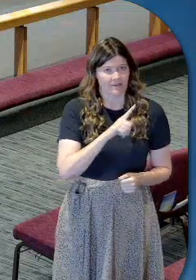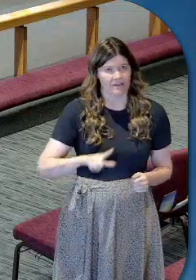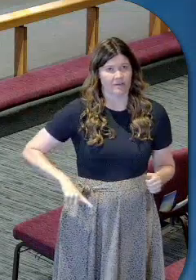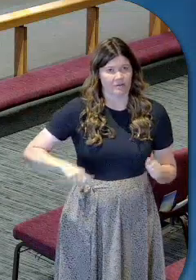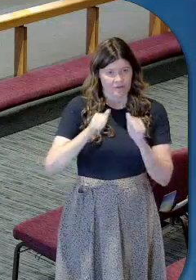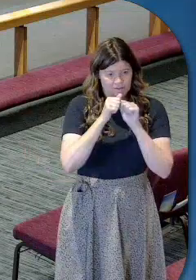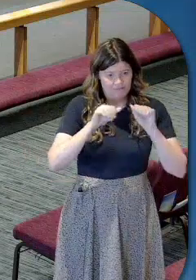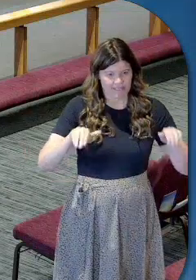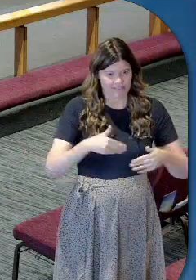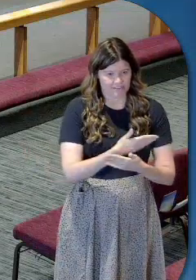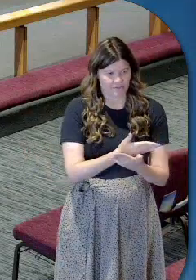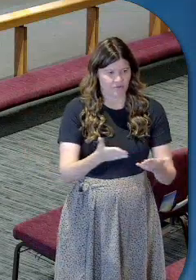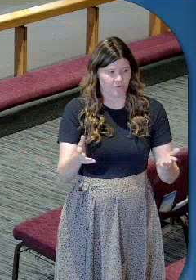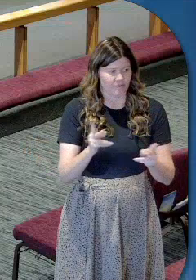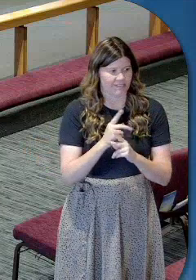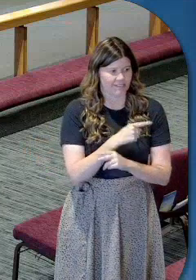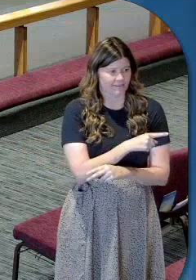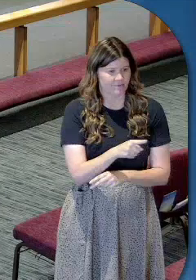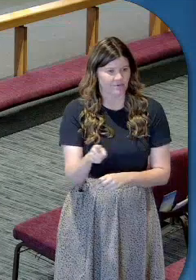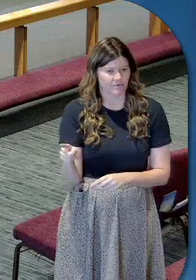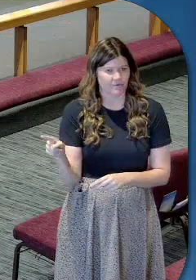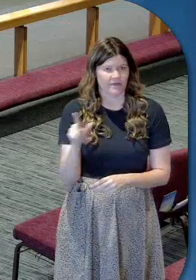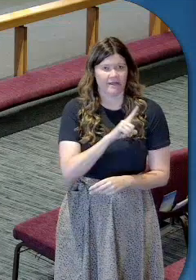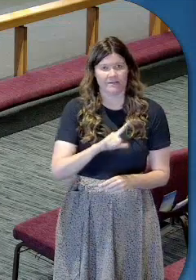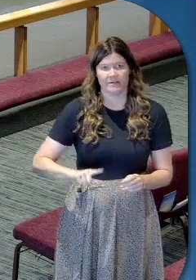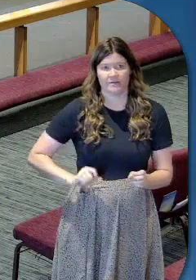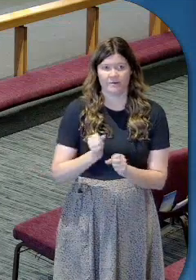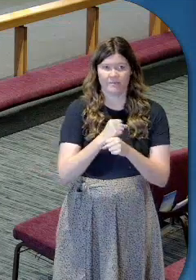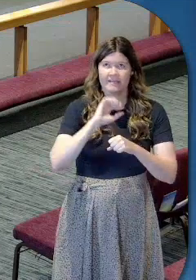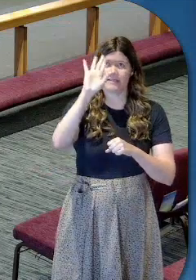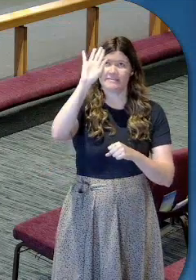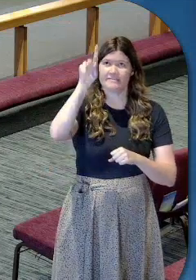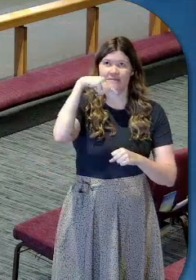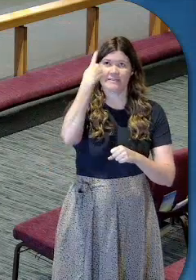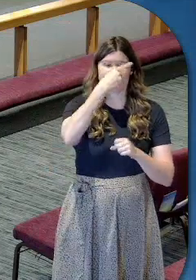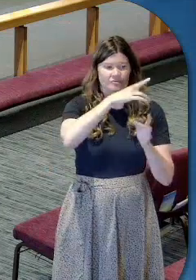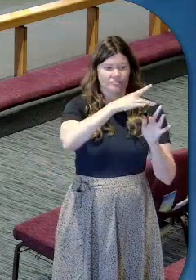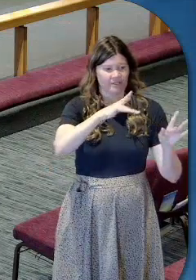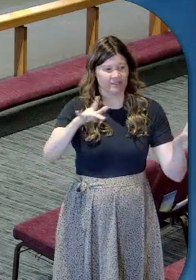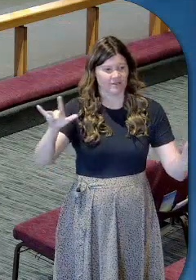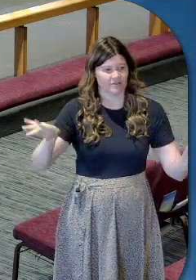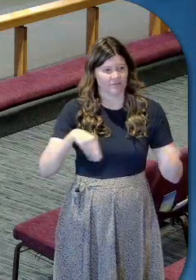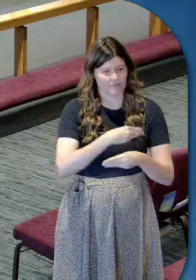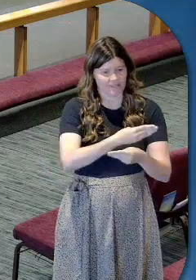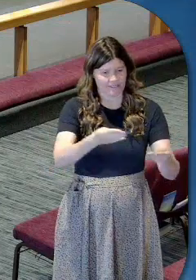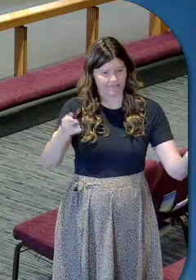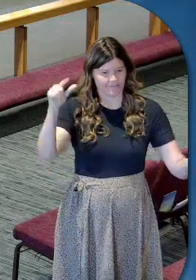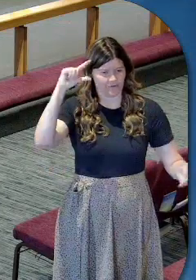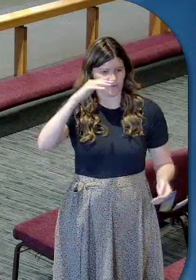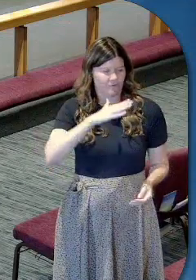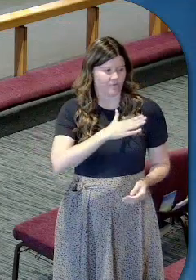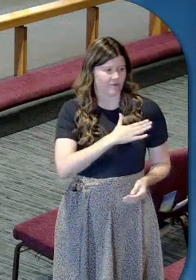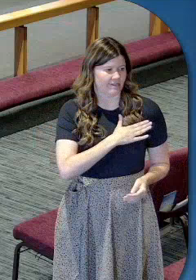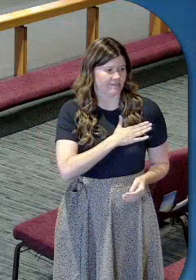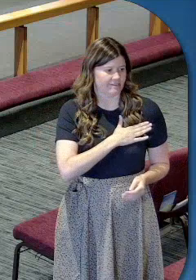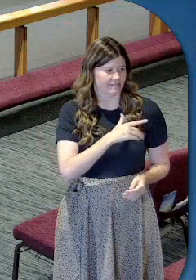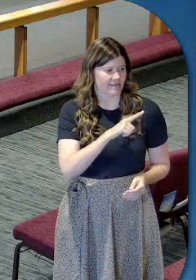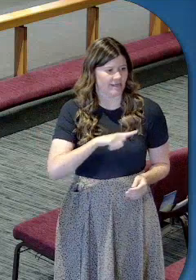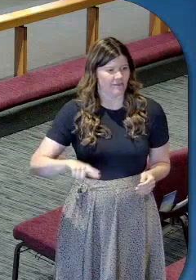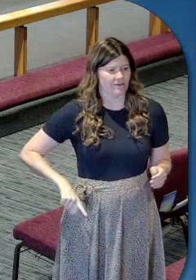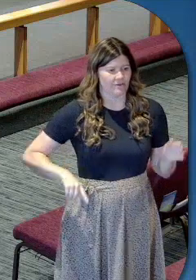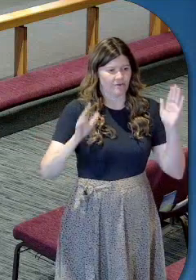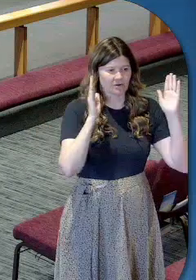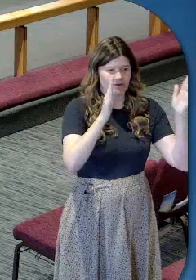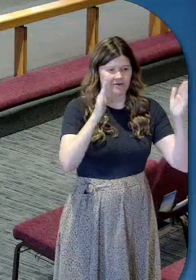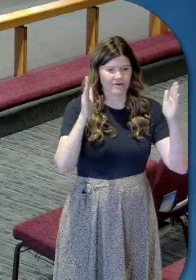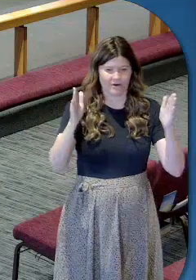The Lord bless you and keep you. The Lord make his face shine on you and be gracious unto you. The Lord